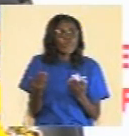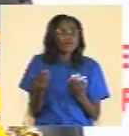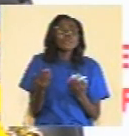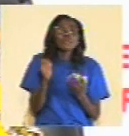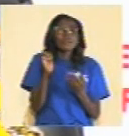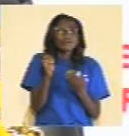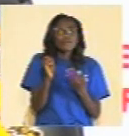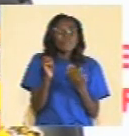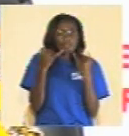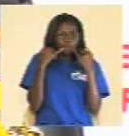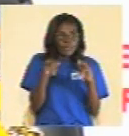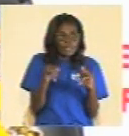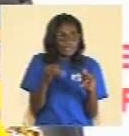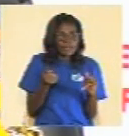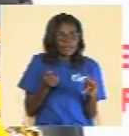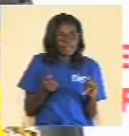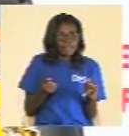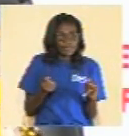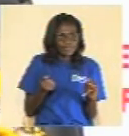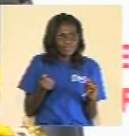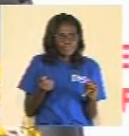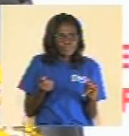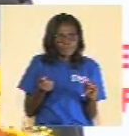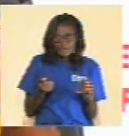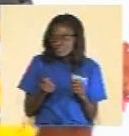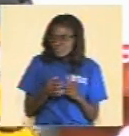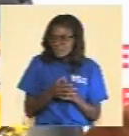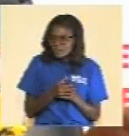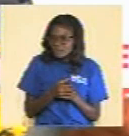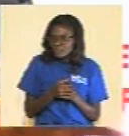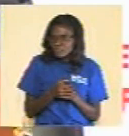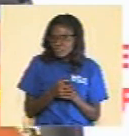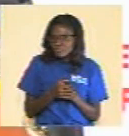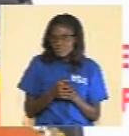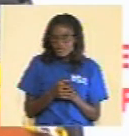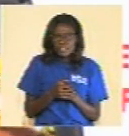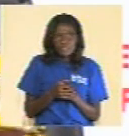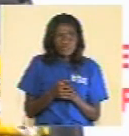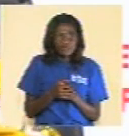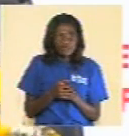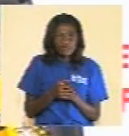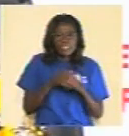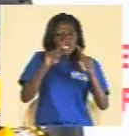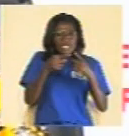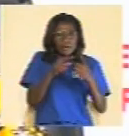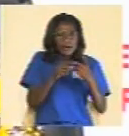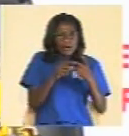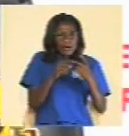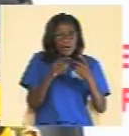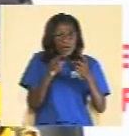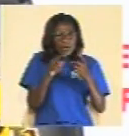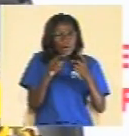that case finding, like individual cases, that has not really been changed over time.